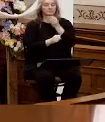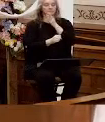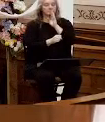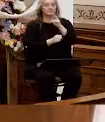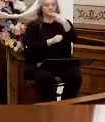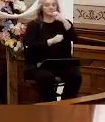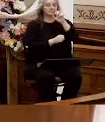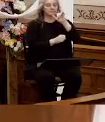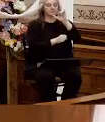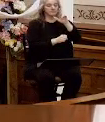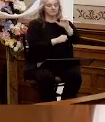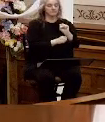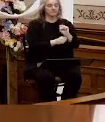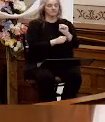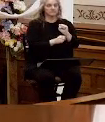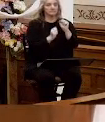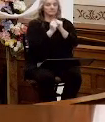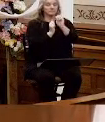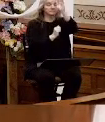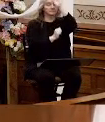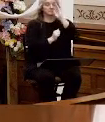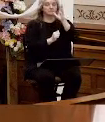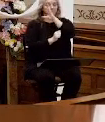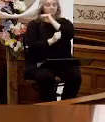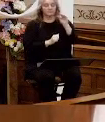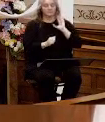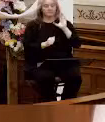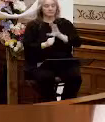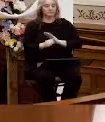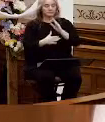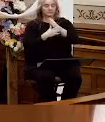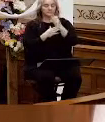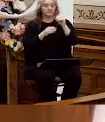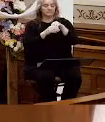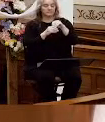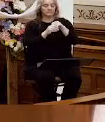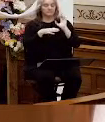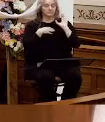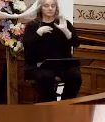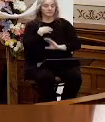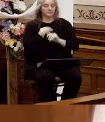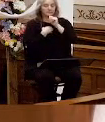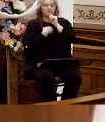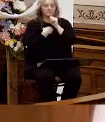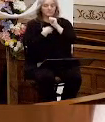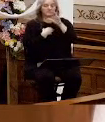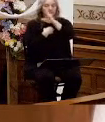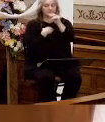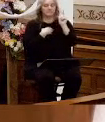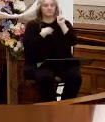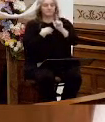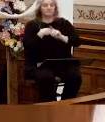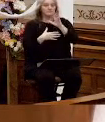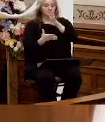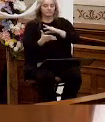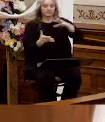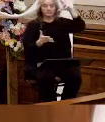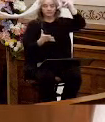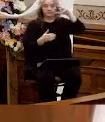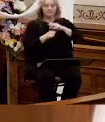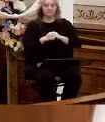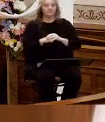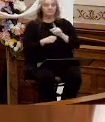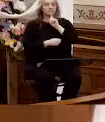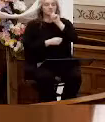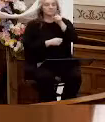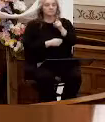and co-heirs with Christ, sharing in Christ's suffering and sharing in Christ's glory. Indeed, I